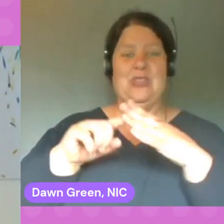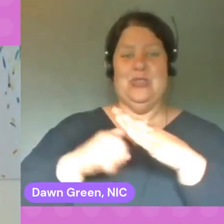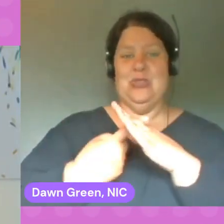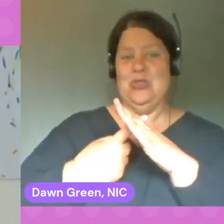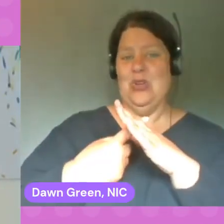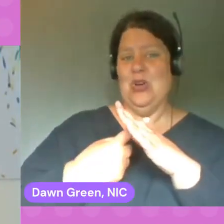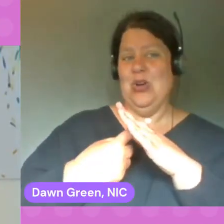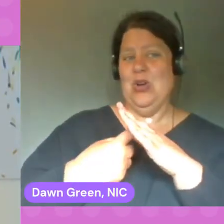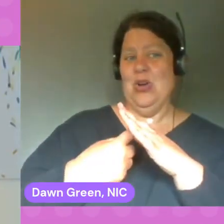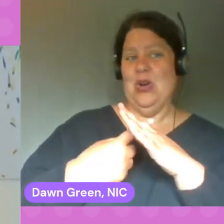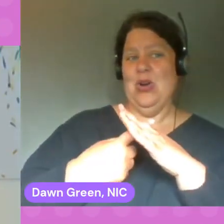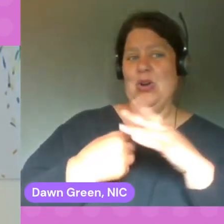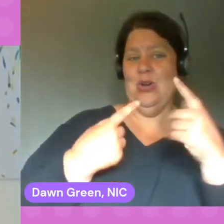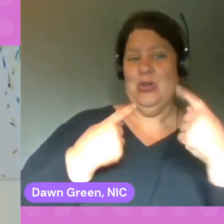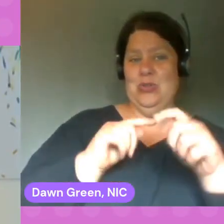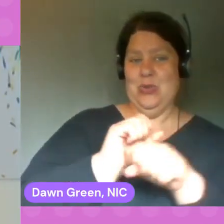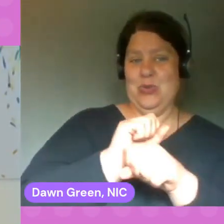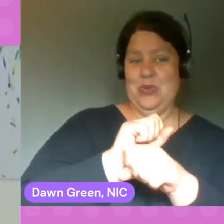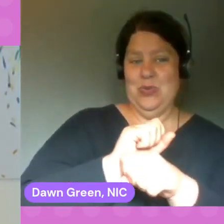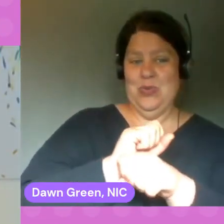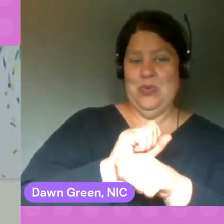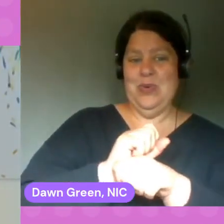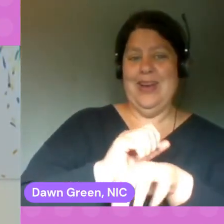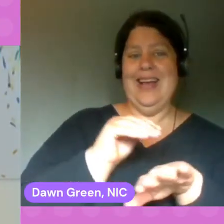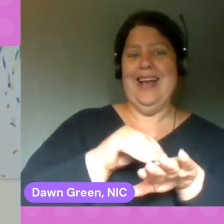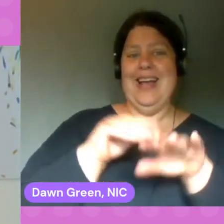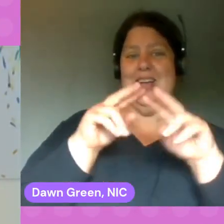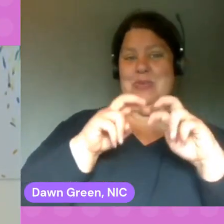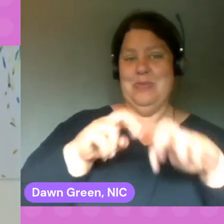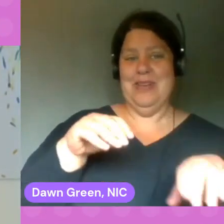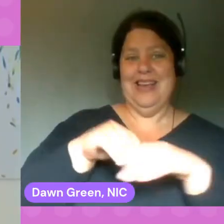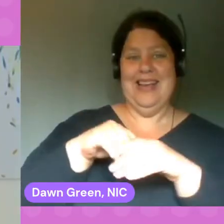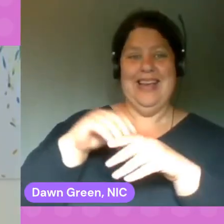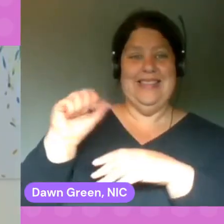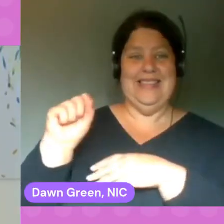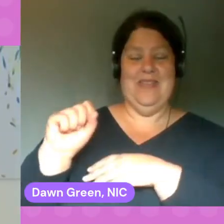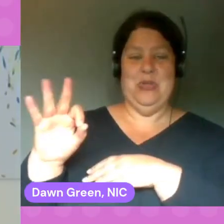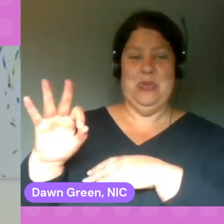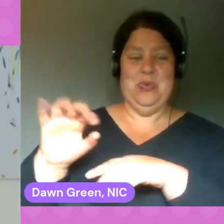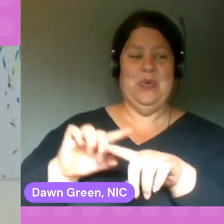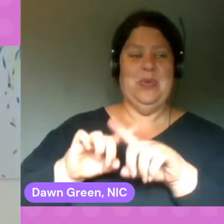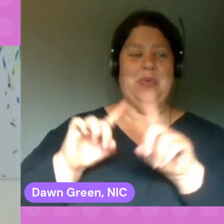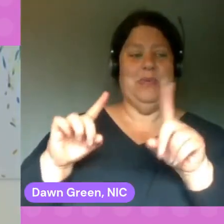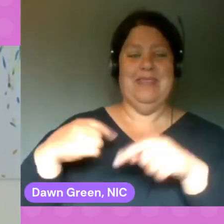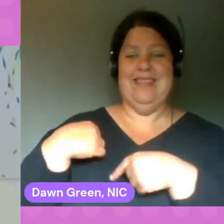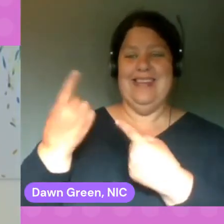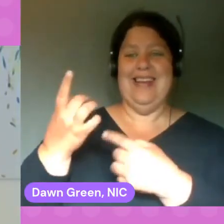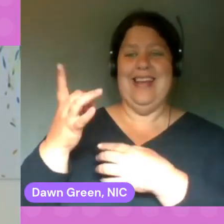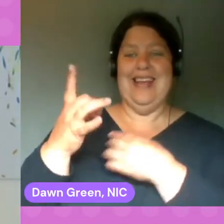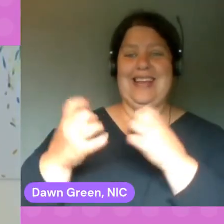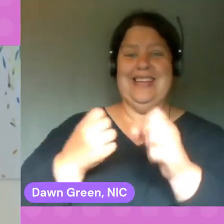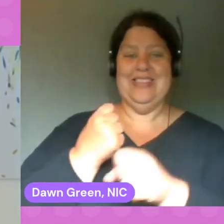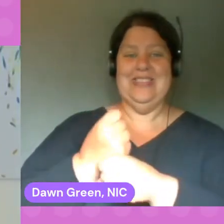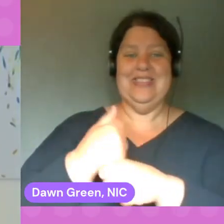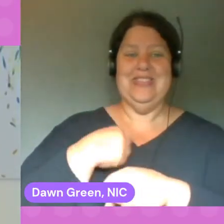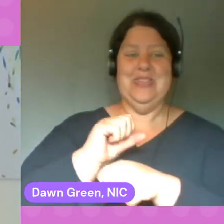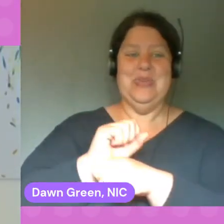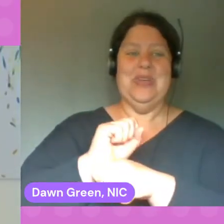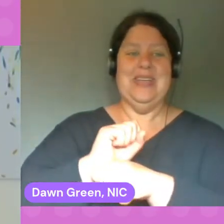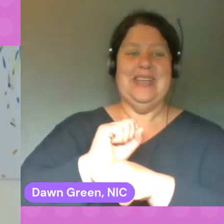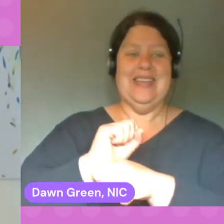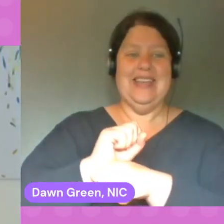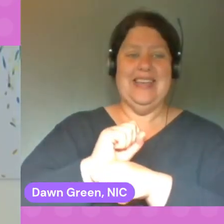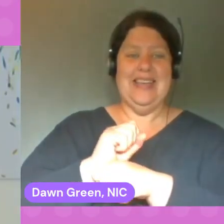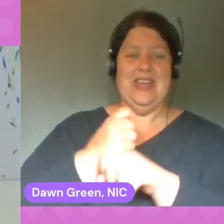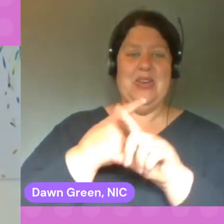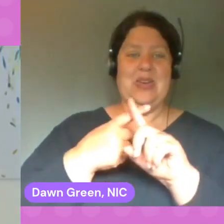at the Exploratorium in San Francisco, but for the past 8 years, I've been working out